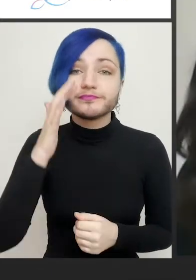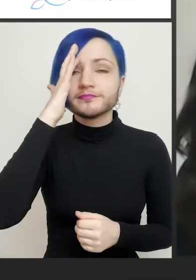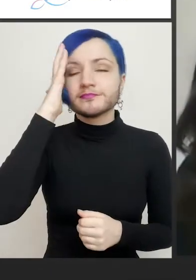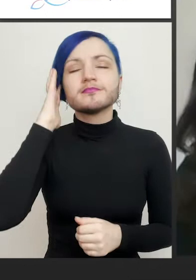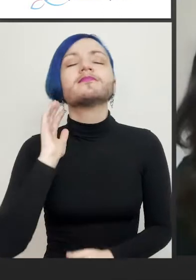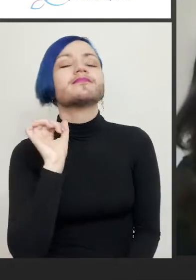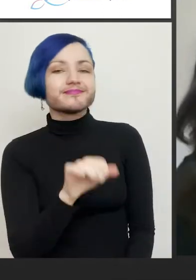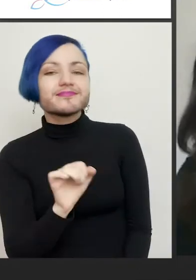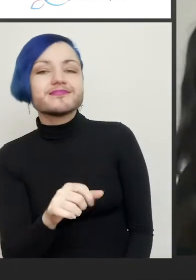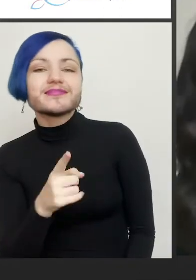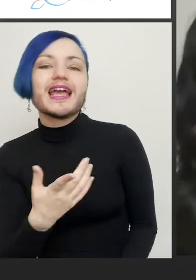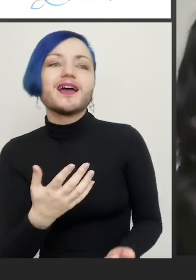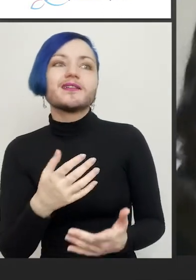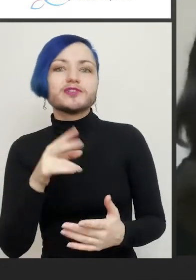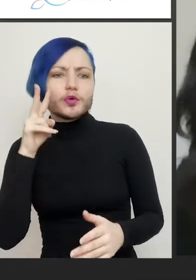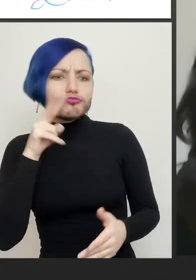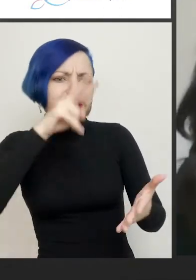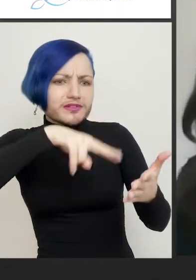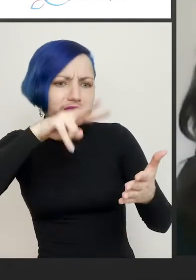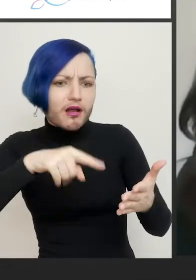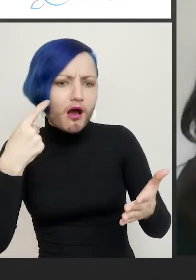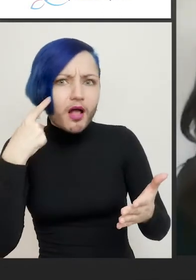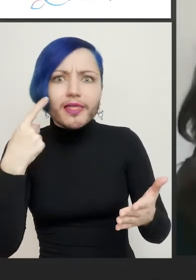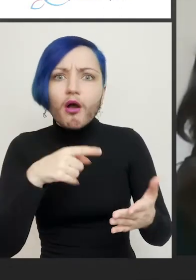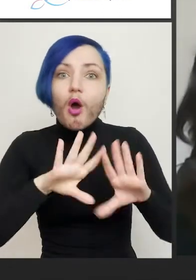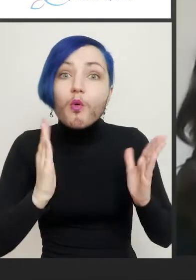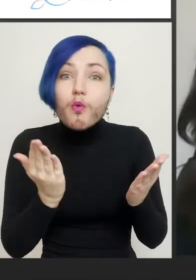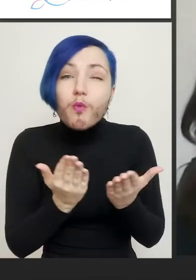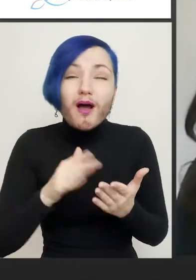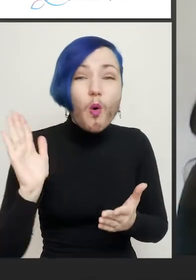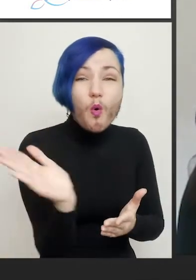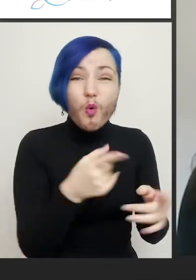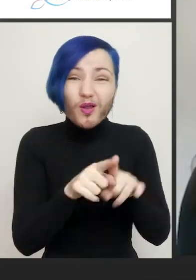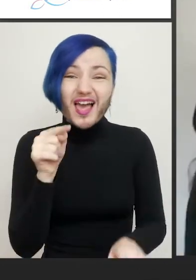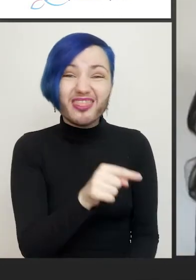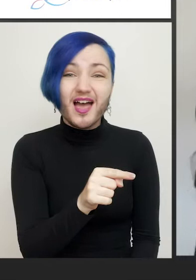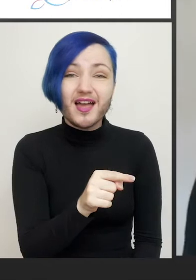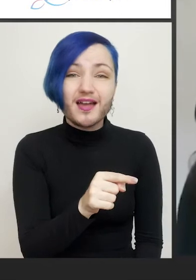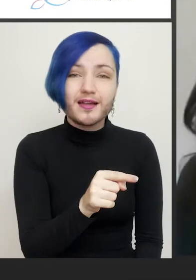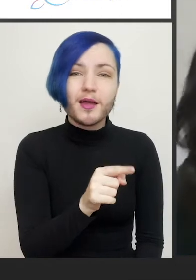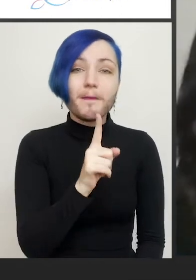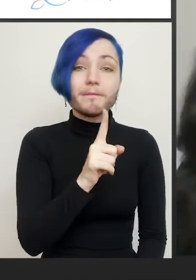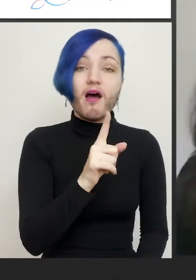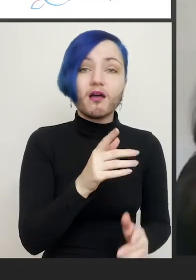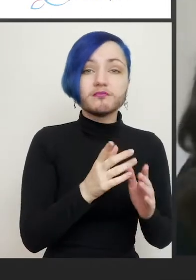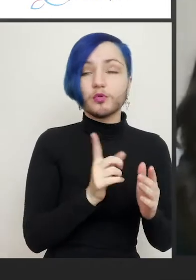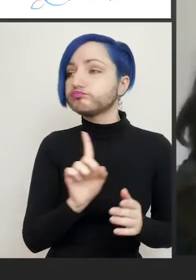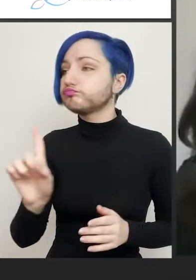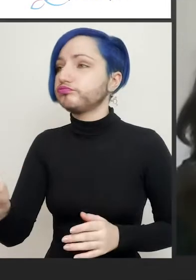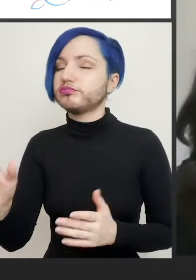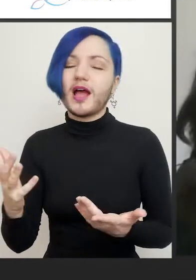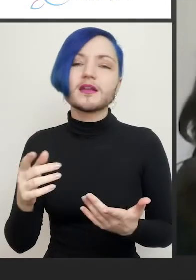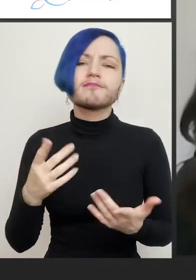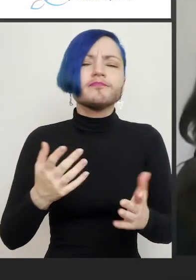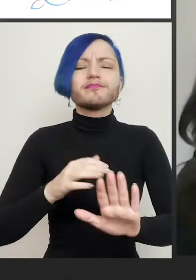rabbit hole and you think that this is the whole world and this is the world view and that everybody's like that. And then the moment you step foot outside, and I'm reflecting stories